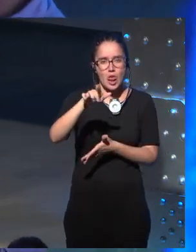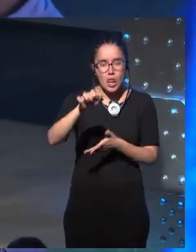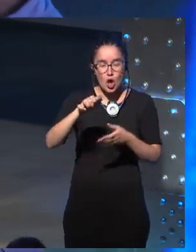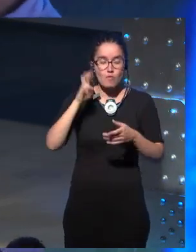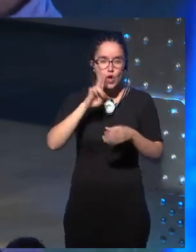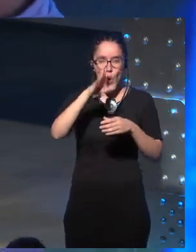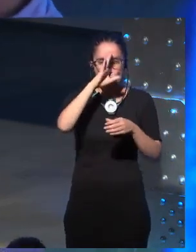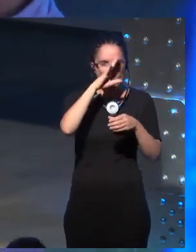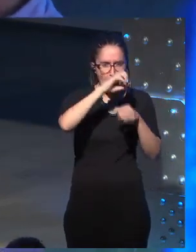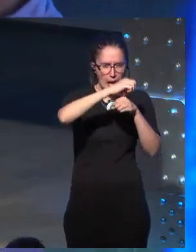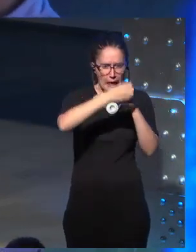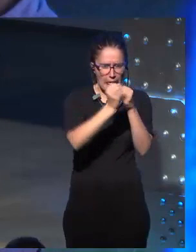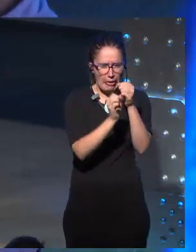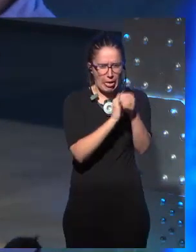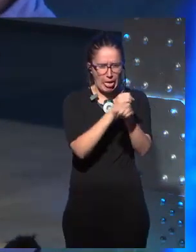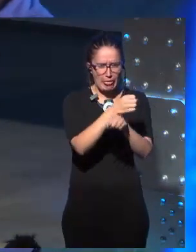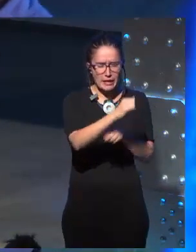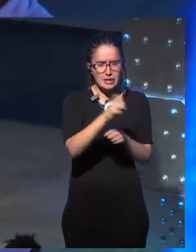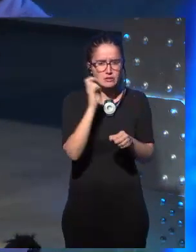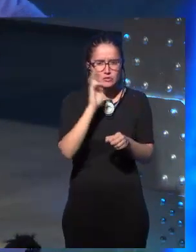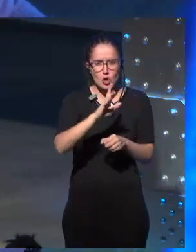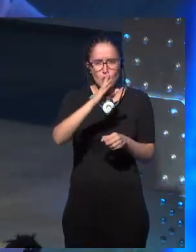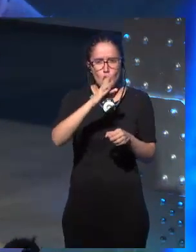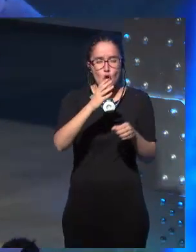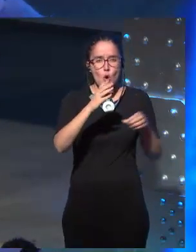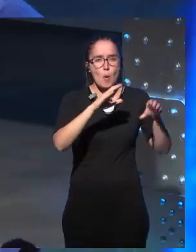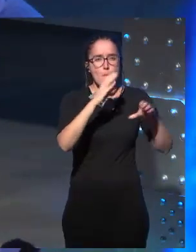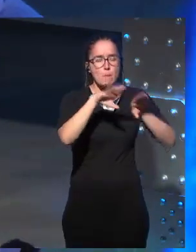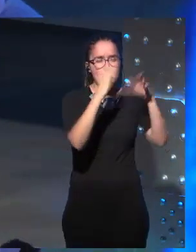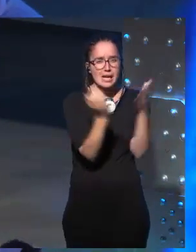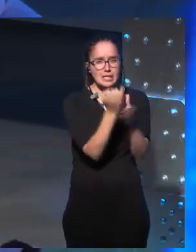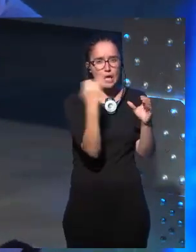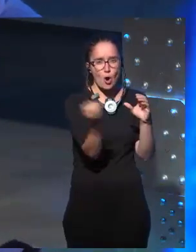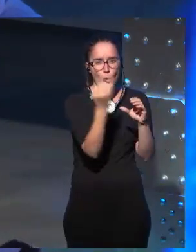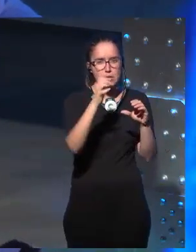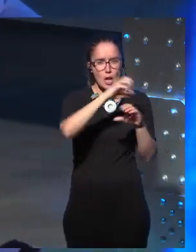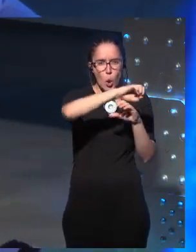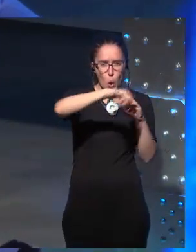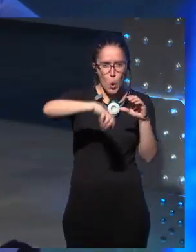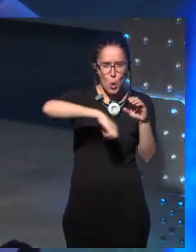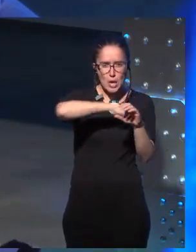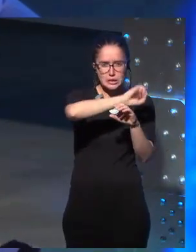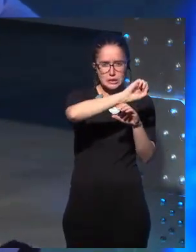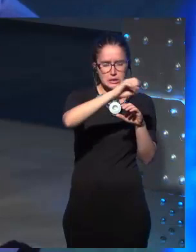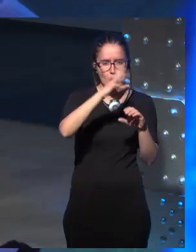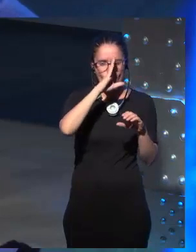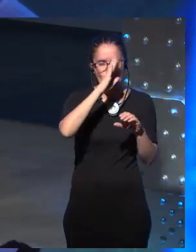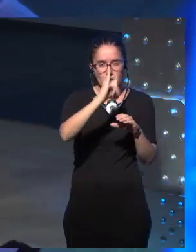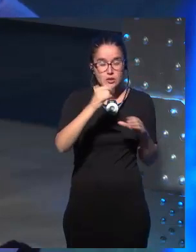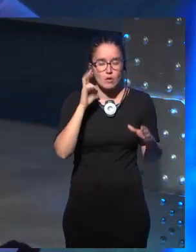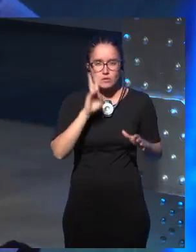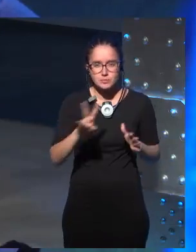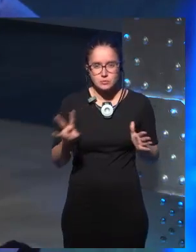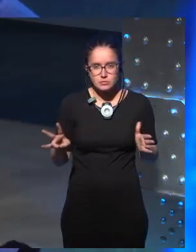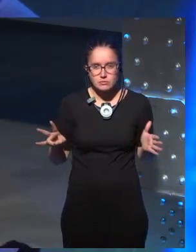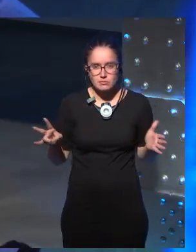moon, and that the moons of Jupiter were circling Jupiter. This is the first thing we saw with black holes colliding